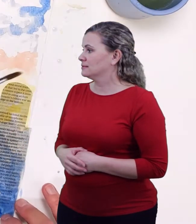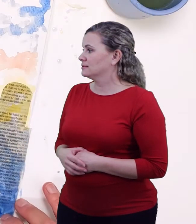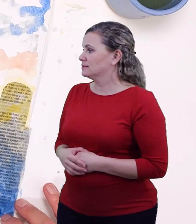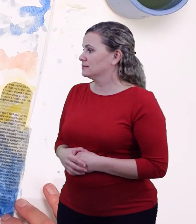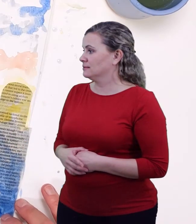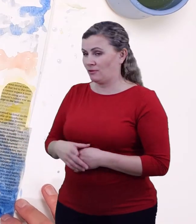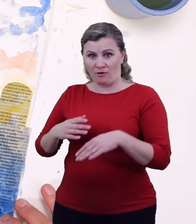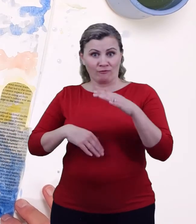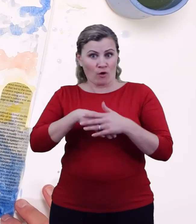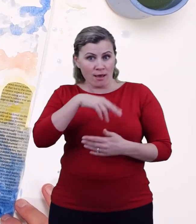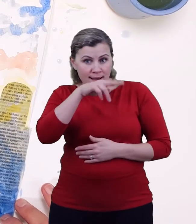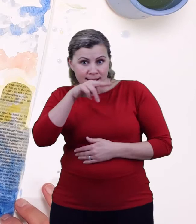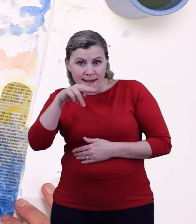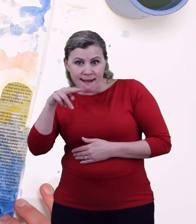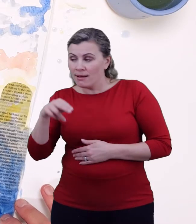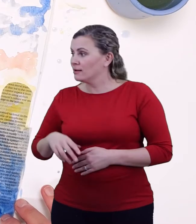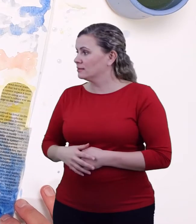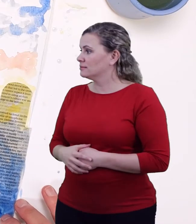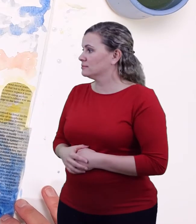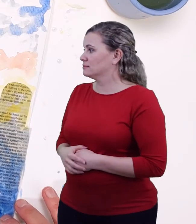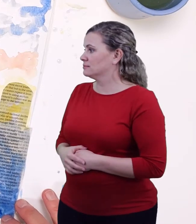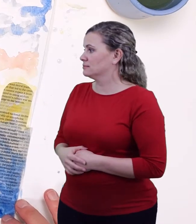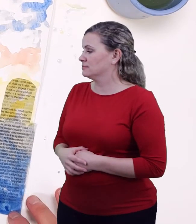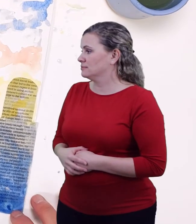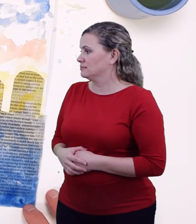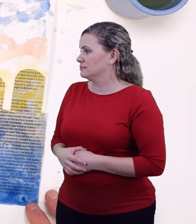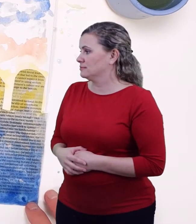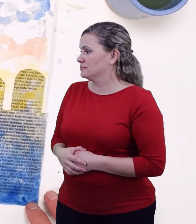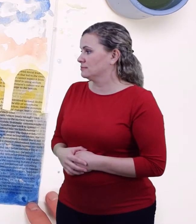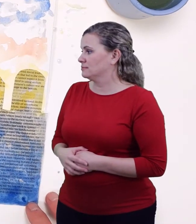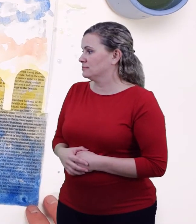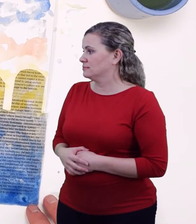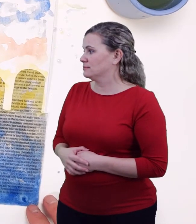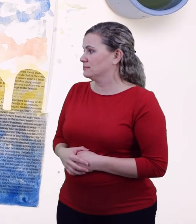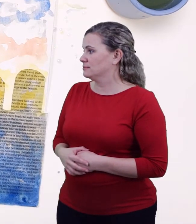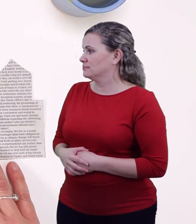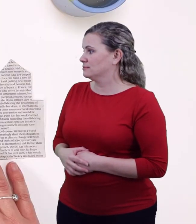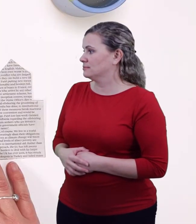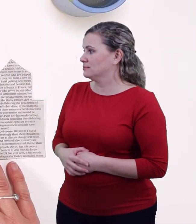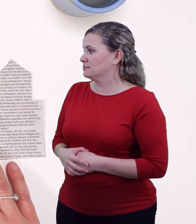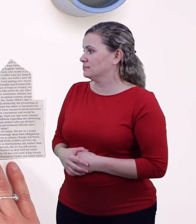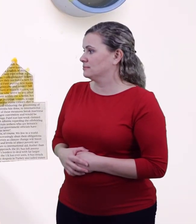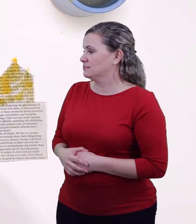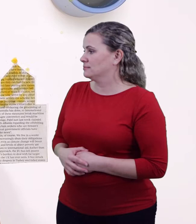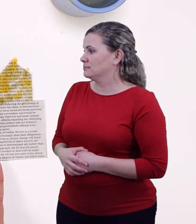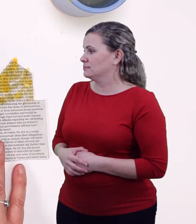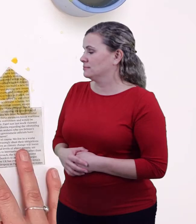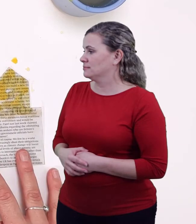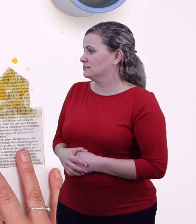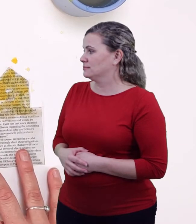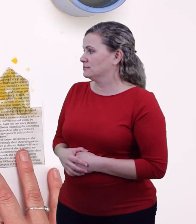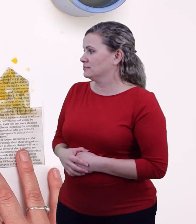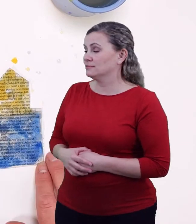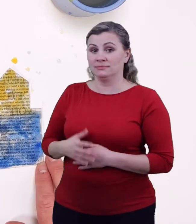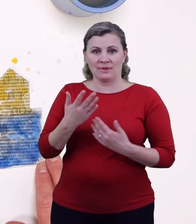warm tones on the newspaper. You will create a shadow effect on your newspaper buildings. Do the same to your